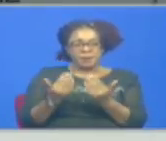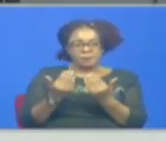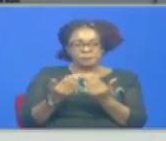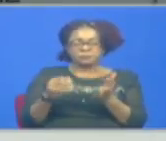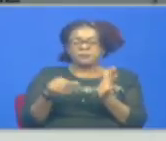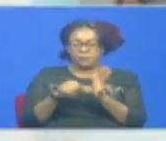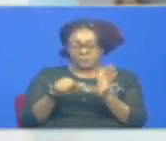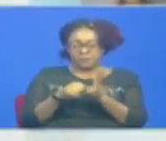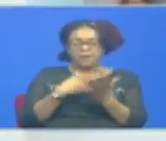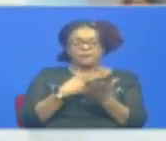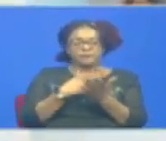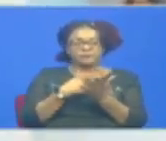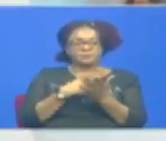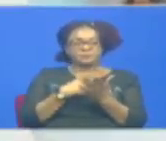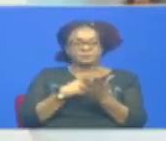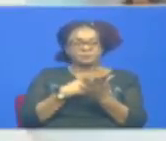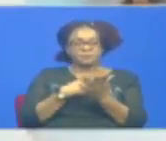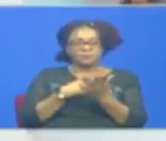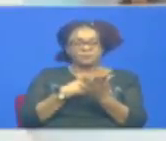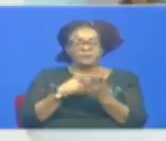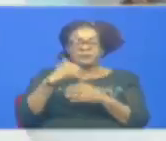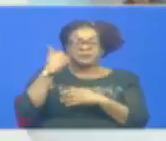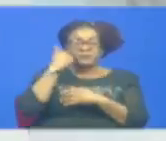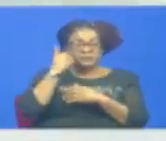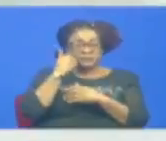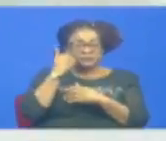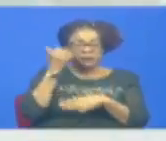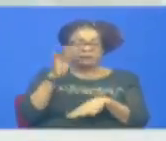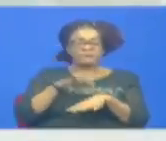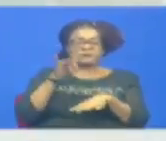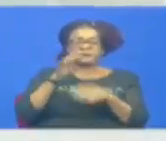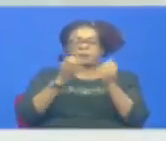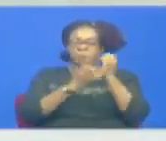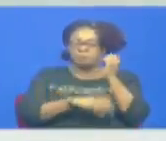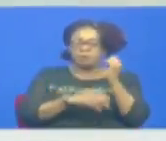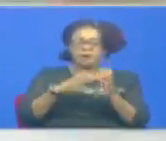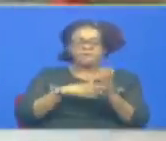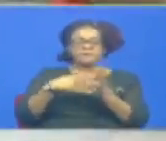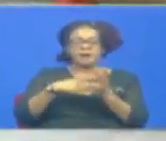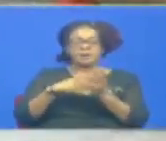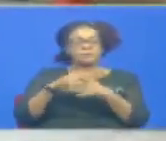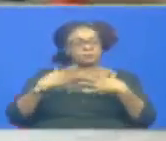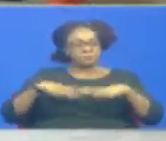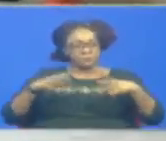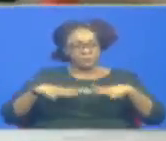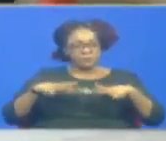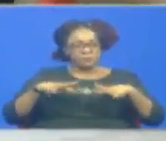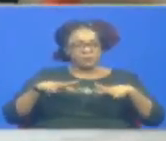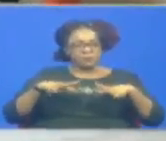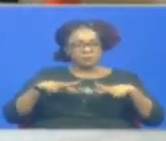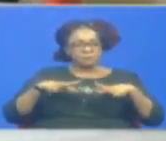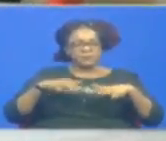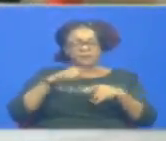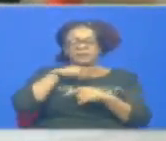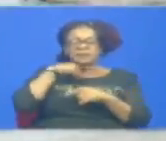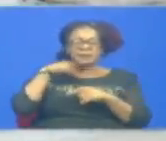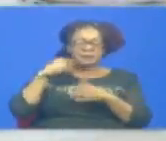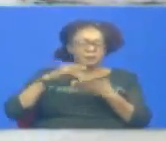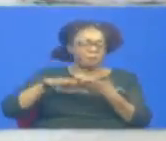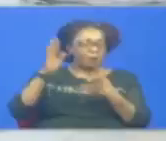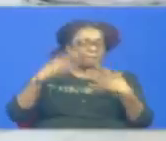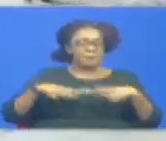brutal blow. This illness mostly affect poor and vulnerable people and kill far much more people than